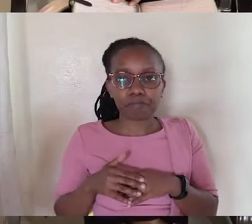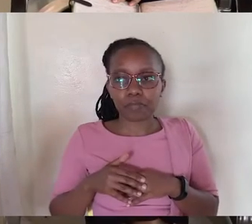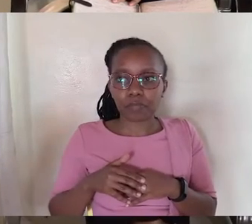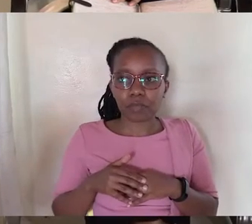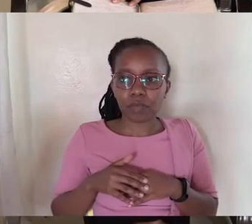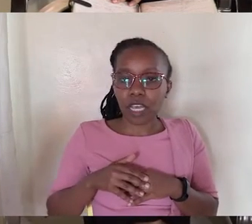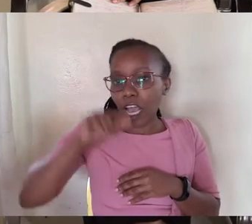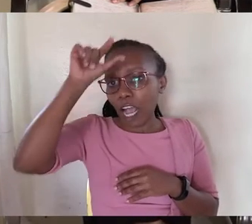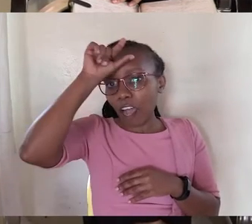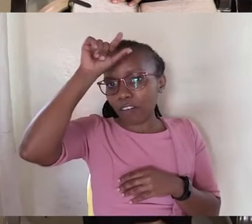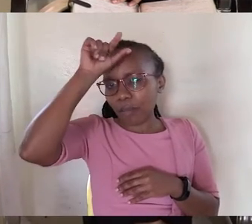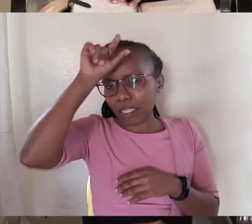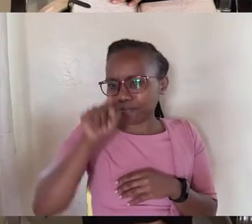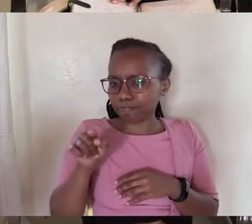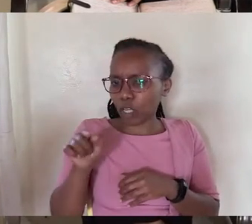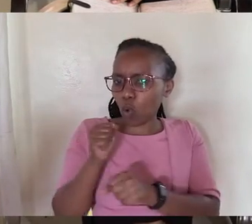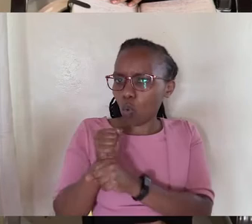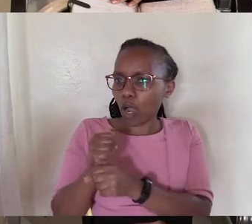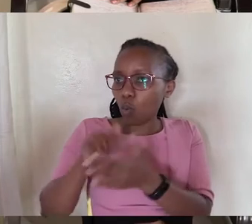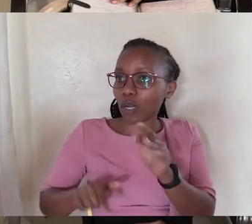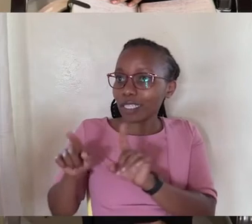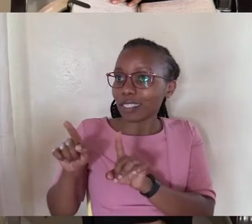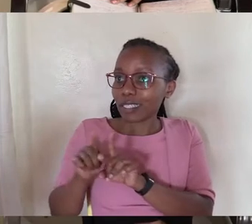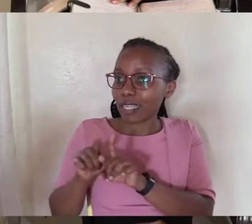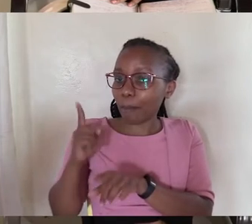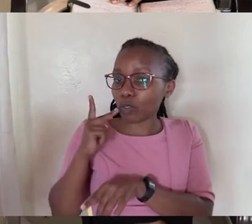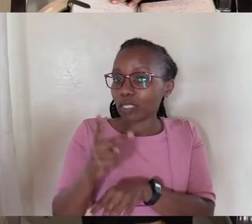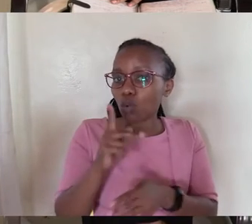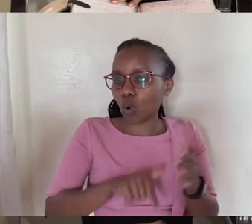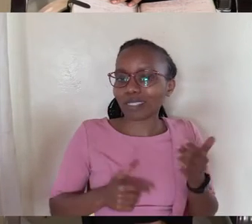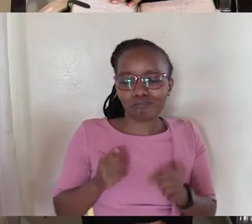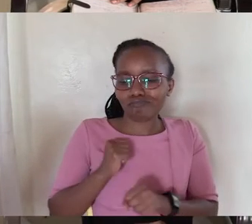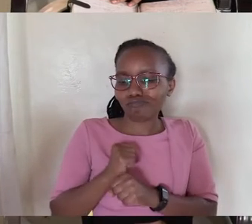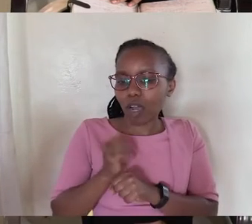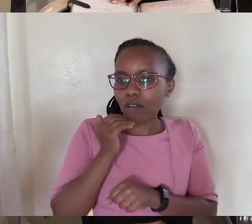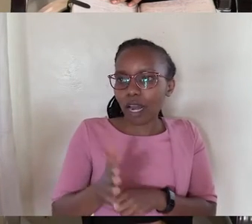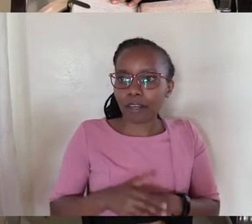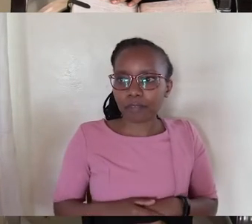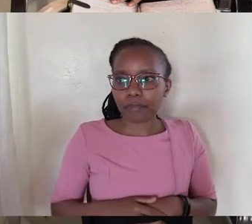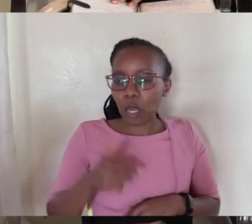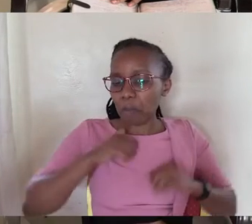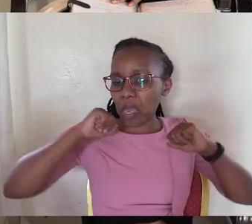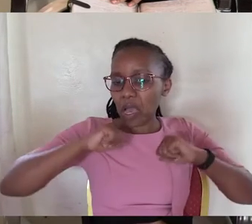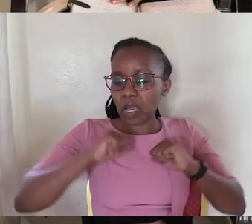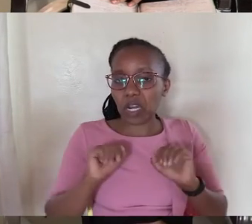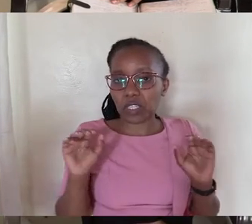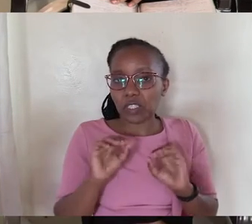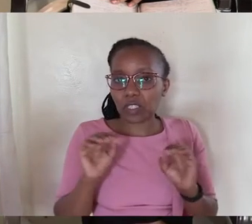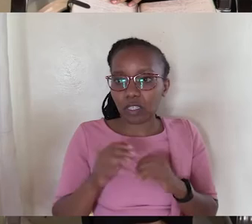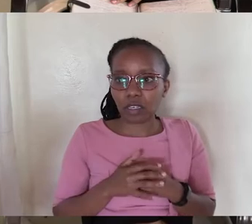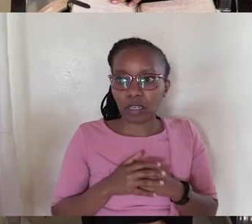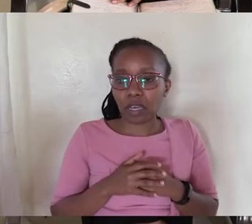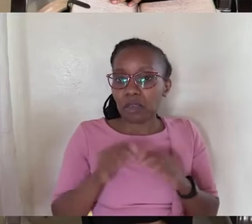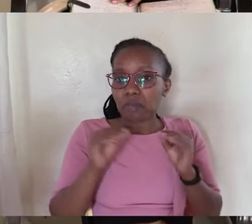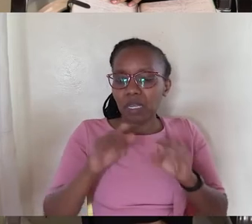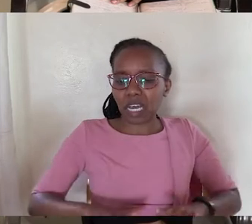government had said that it had done and what we saw. I said that it had done nothing. So I disputed this openly because I have yet to meet a survivor in